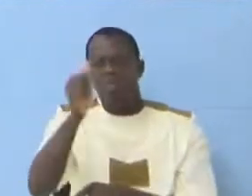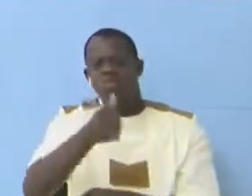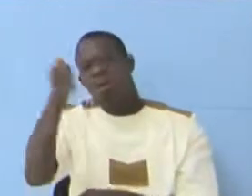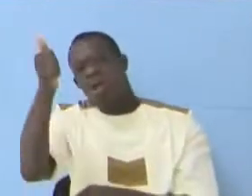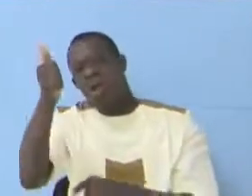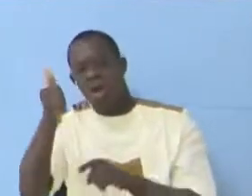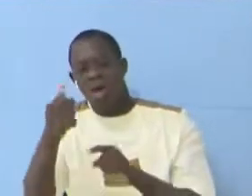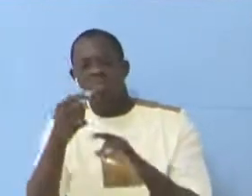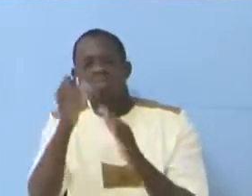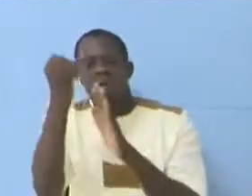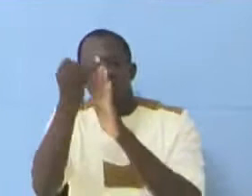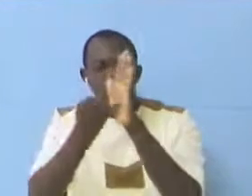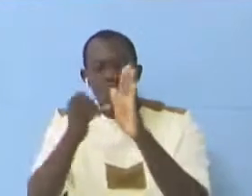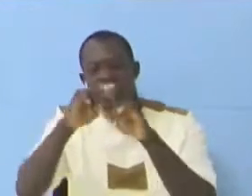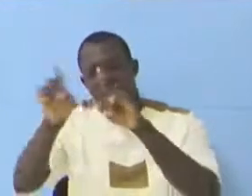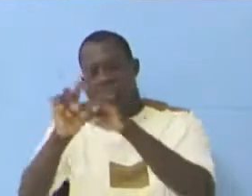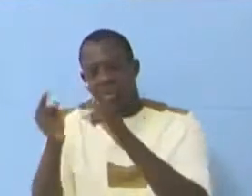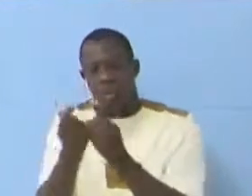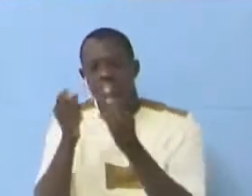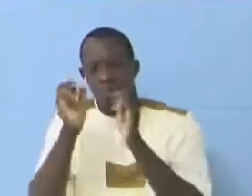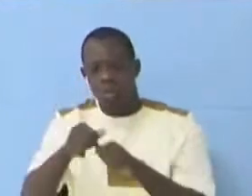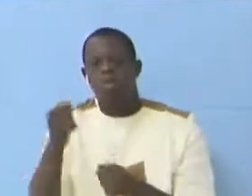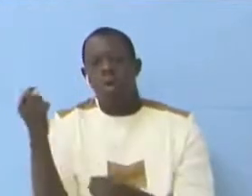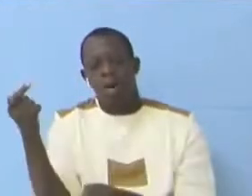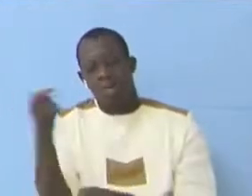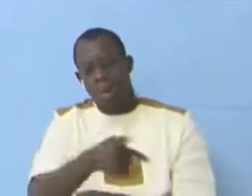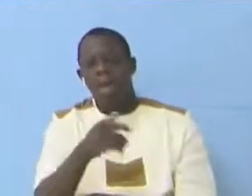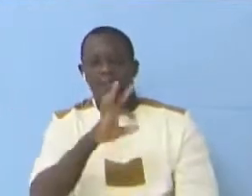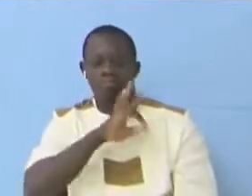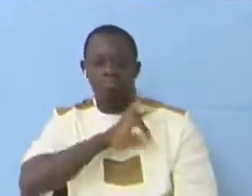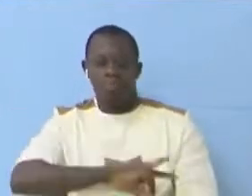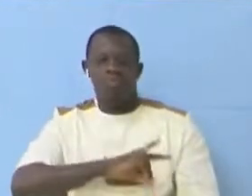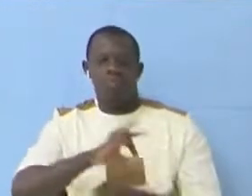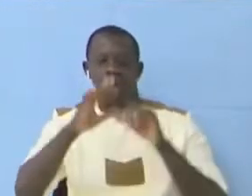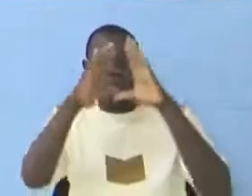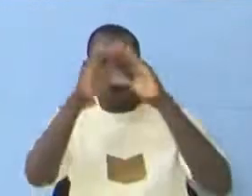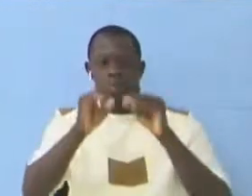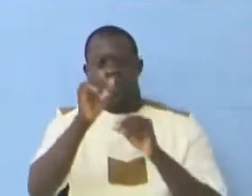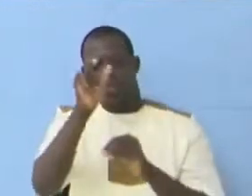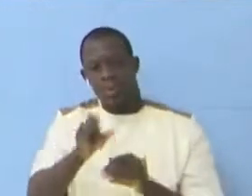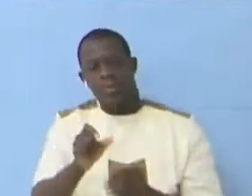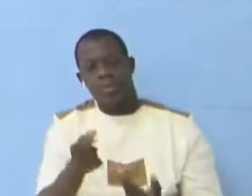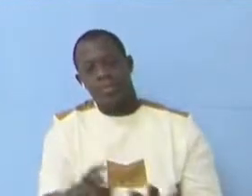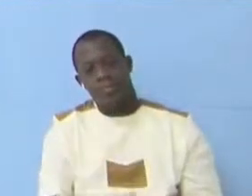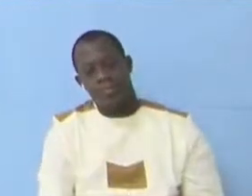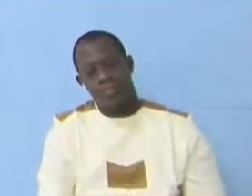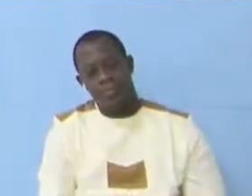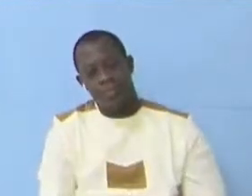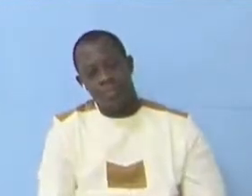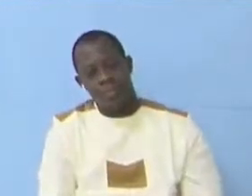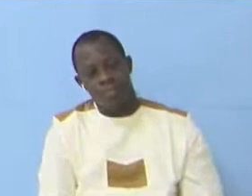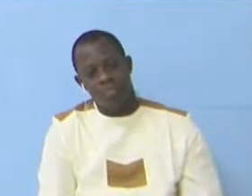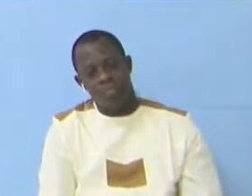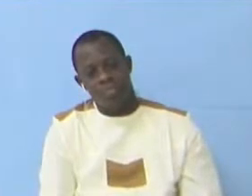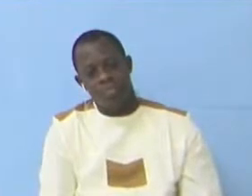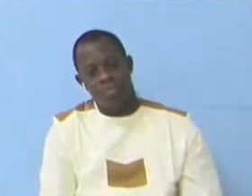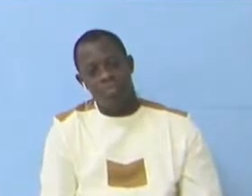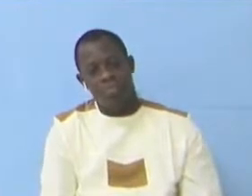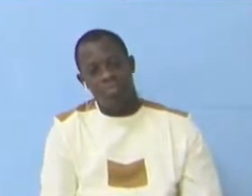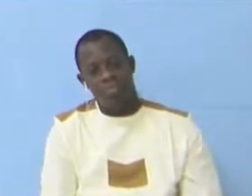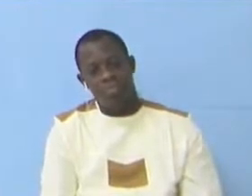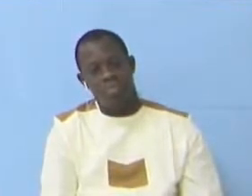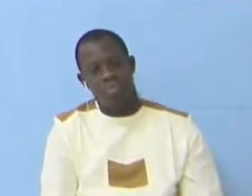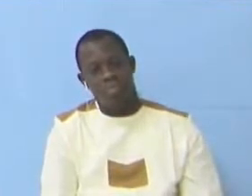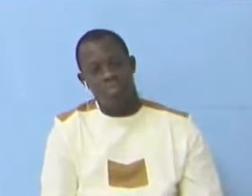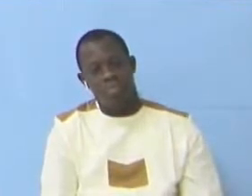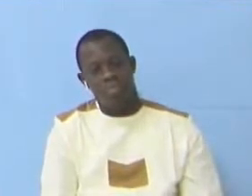ga sax NIA ñoom la nga xam ne mooy woon seen jubluwaay ci lu leen itteel ci wàlli kaaraange réew mi loolu dafa mel ni dañ teggi yoon woowu